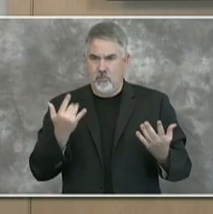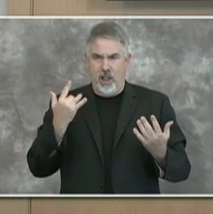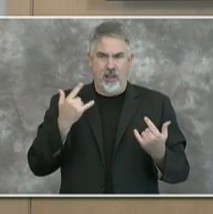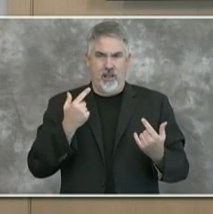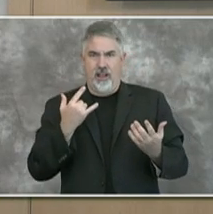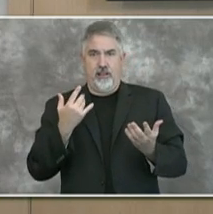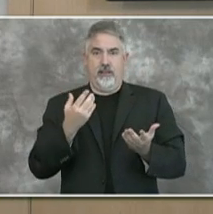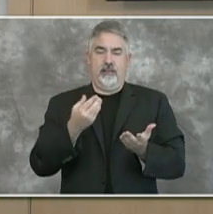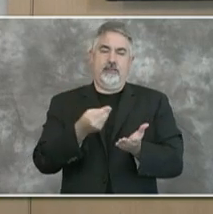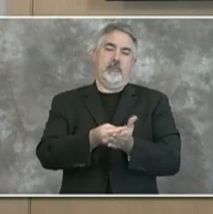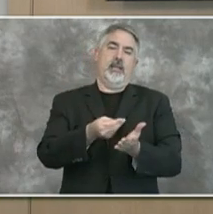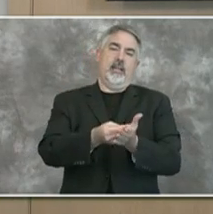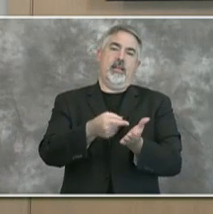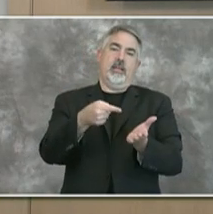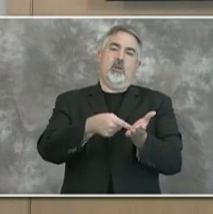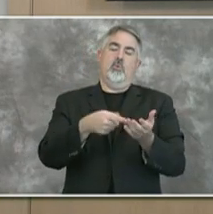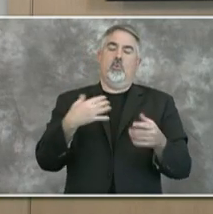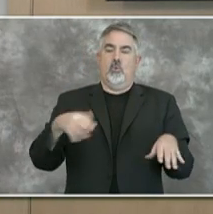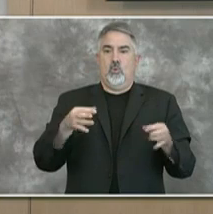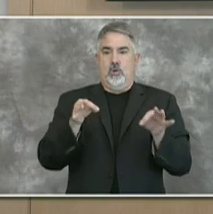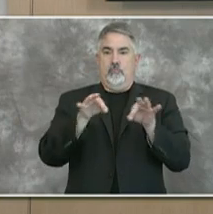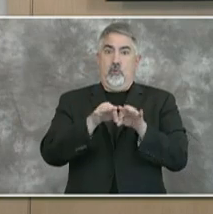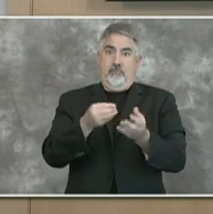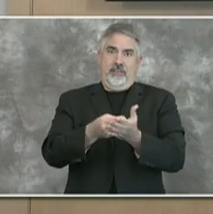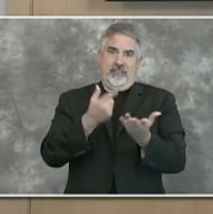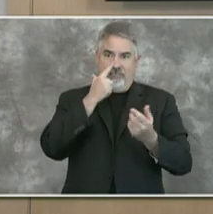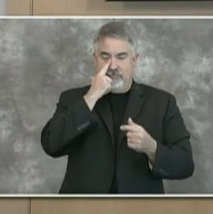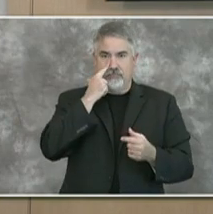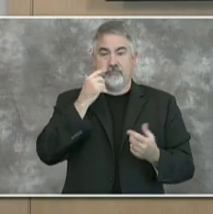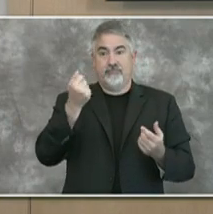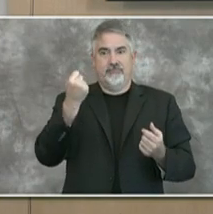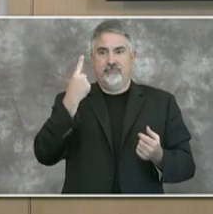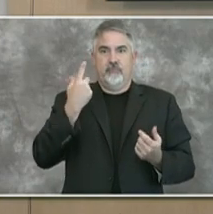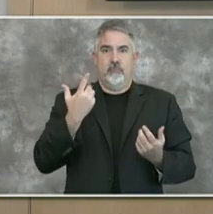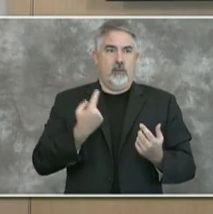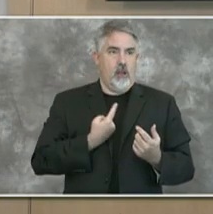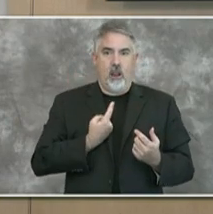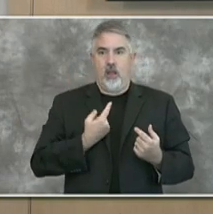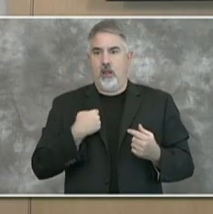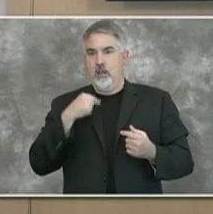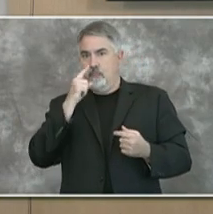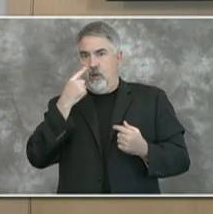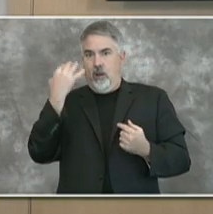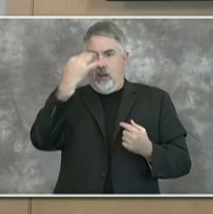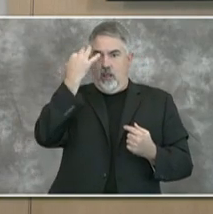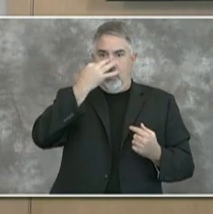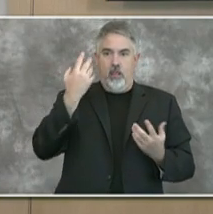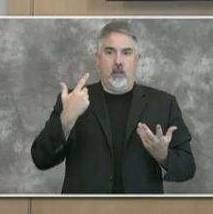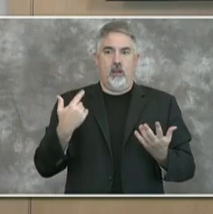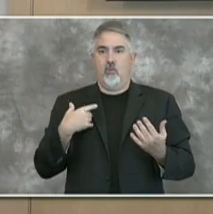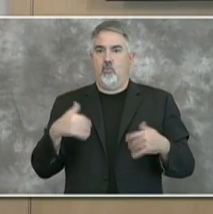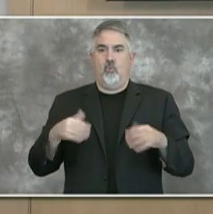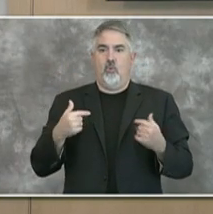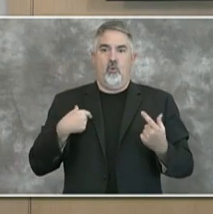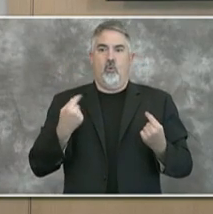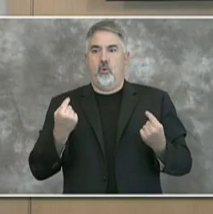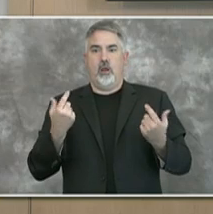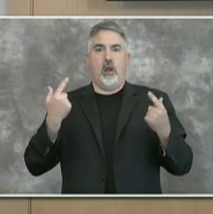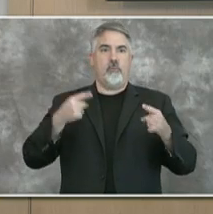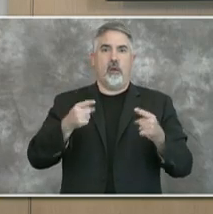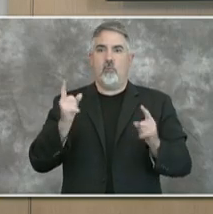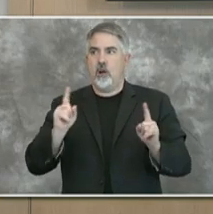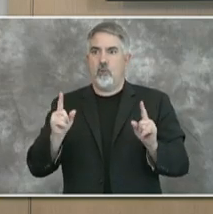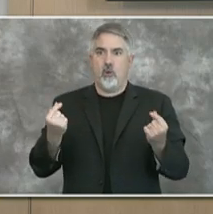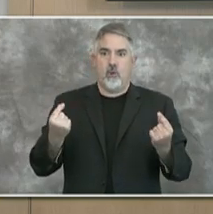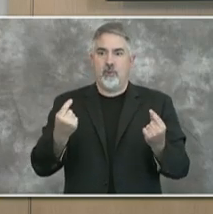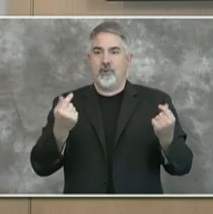and uncertainty, folks who are struggling from isolation and the grave concerns about what the future may hold. And